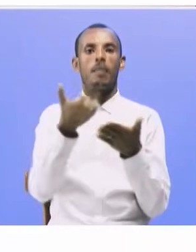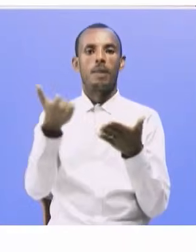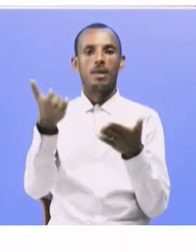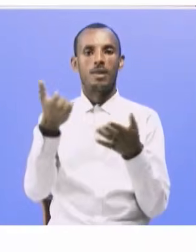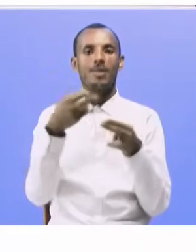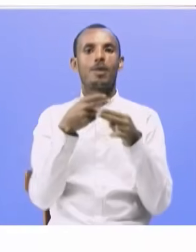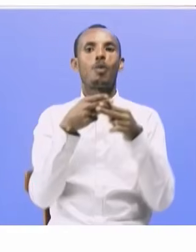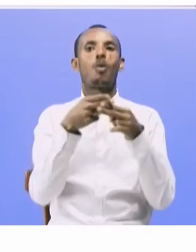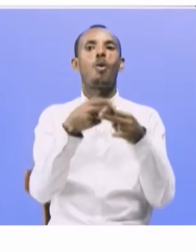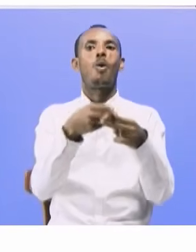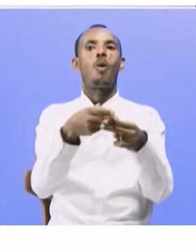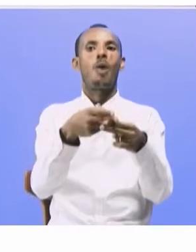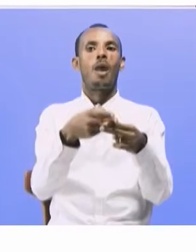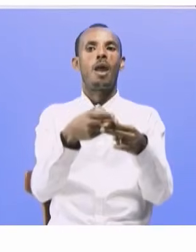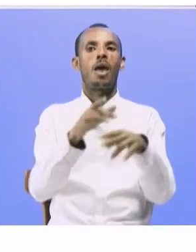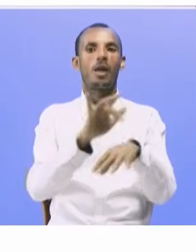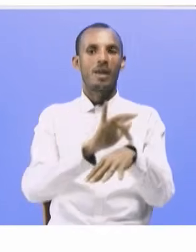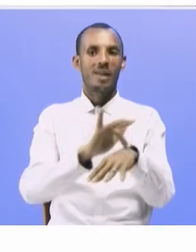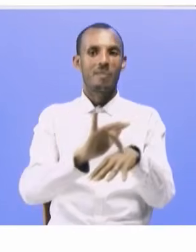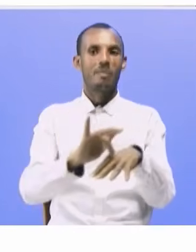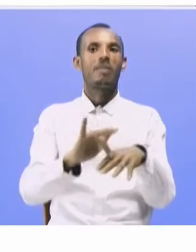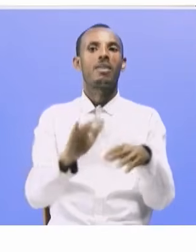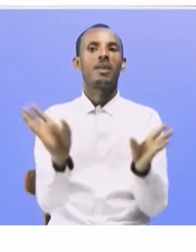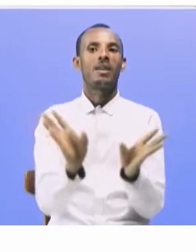is called